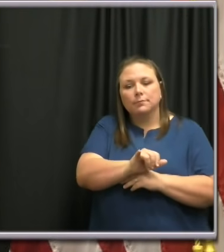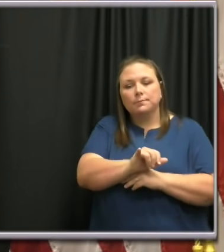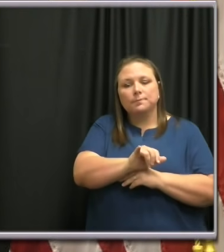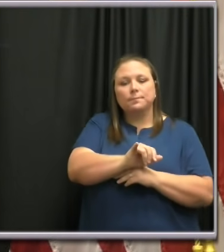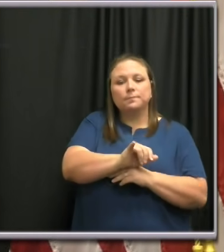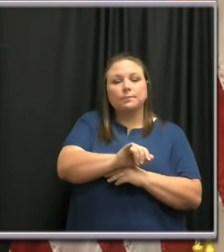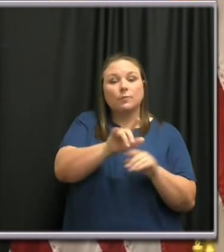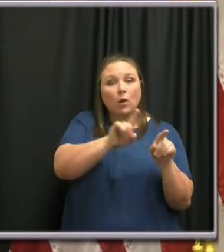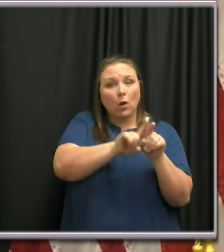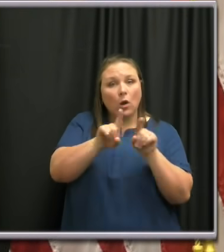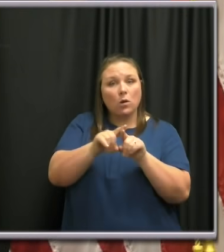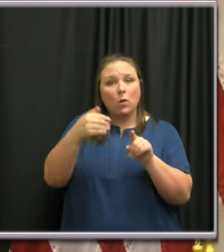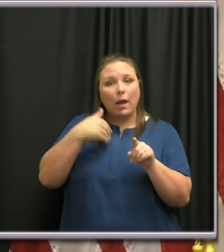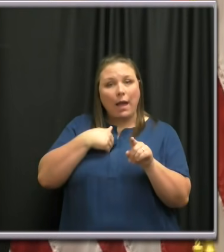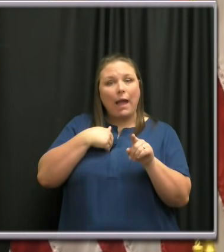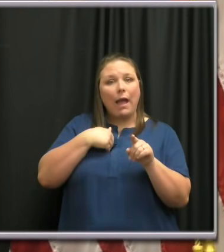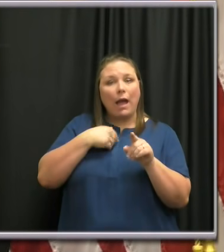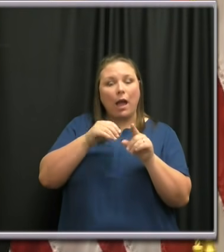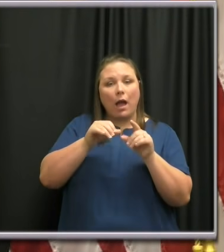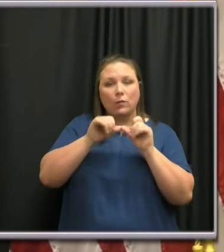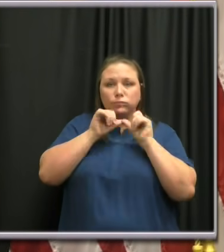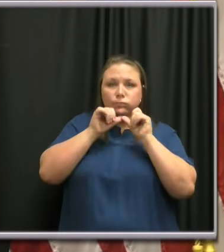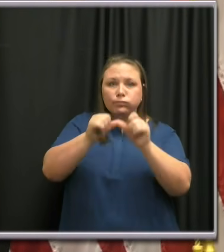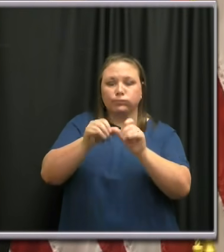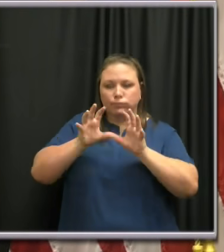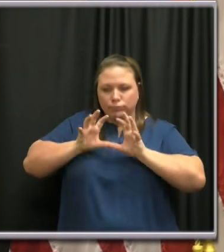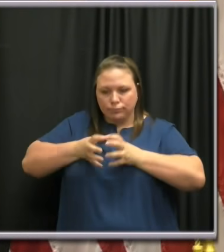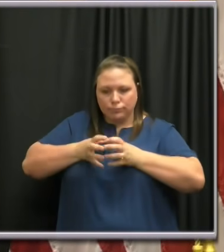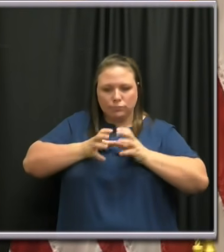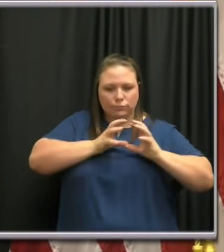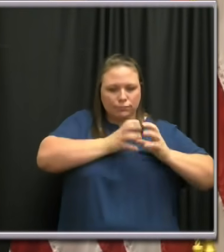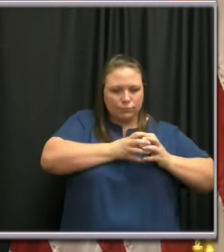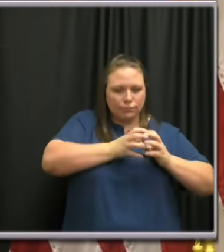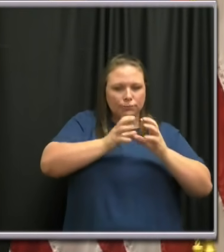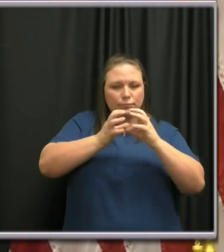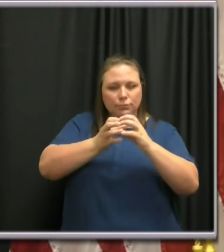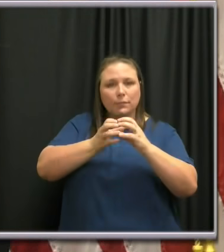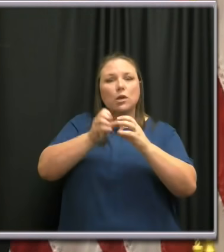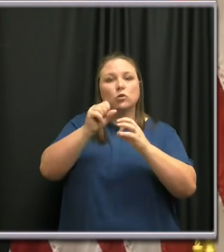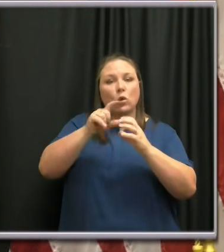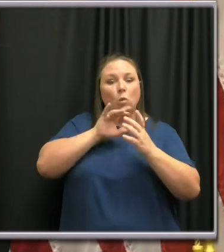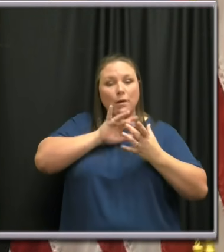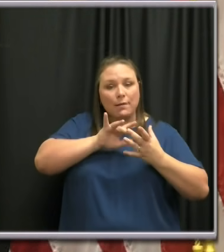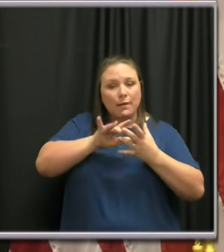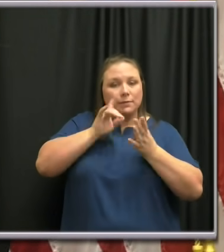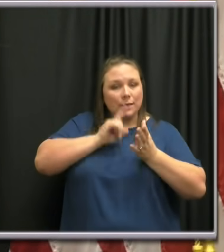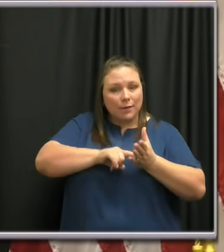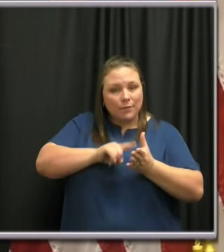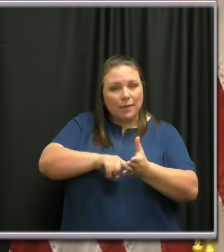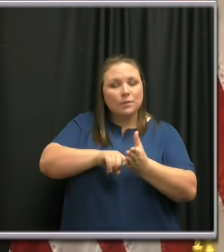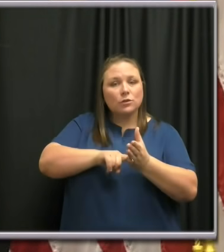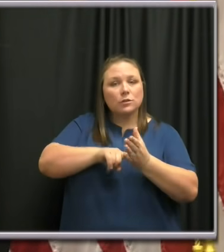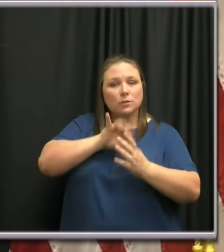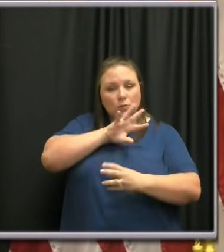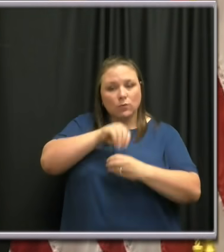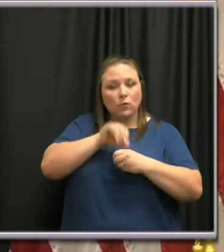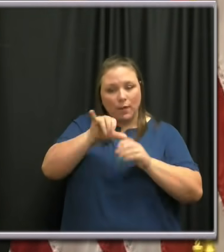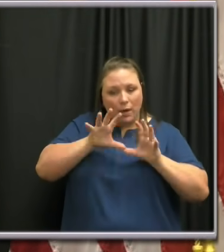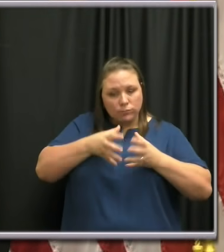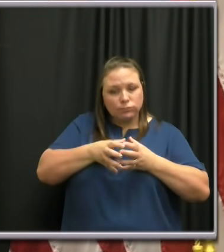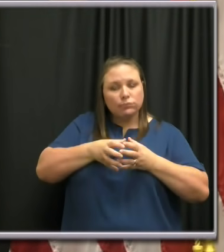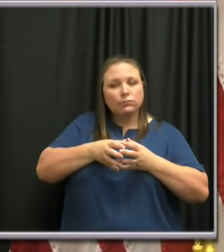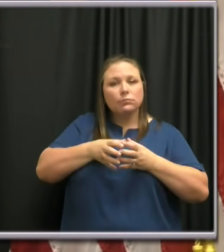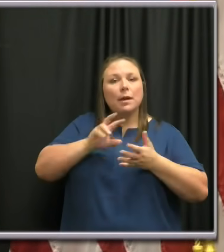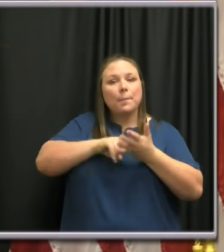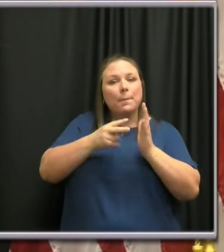We also have ongoing clusters, and the contact investigations within those clusters also lead to more testing of those